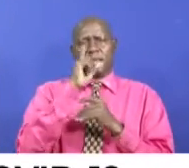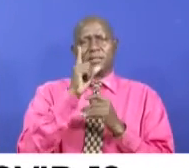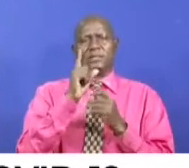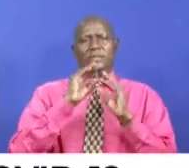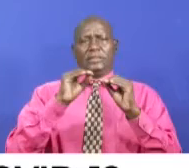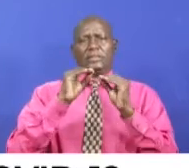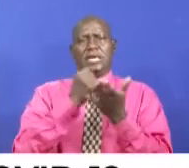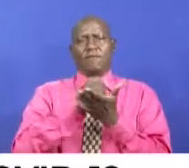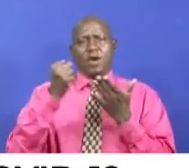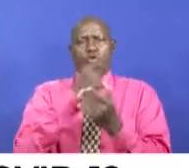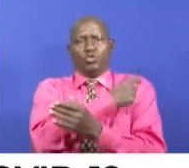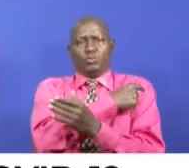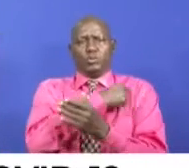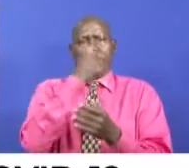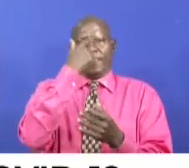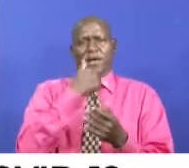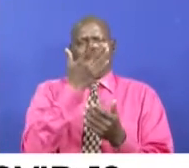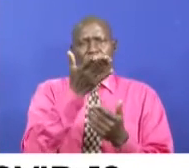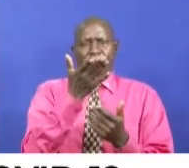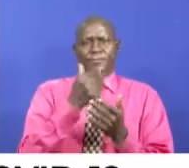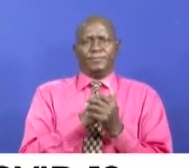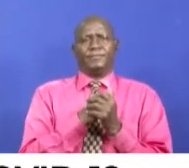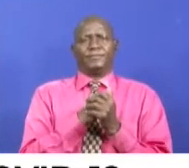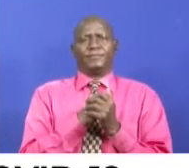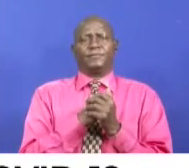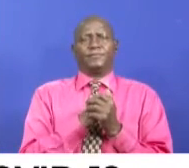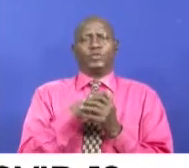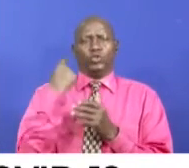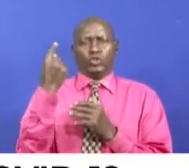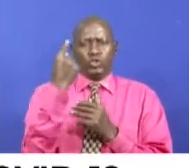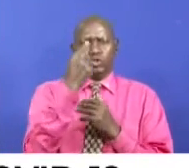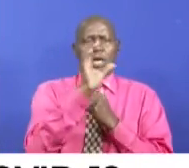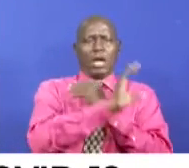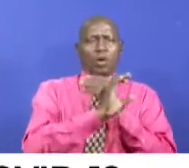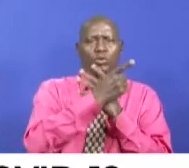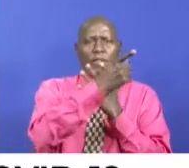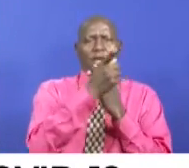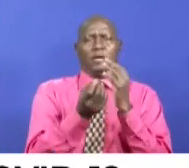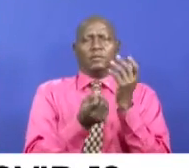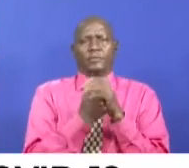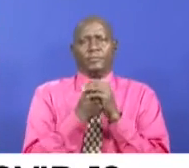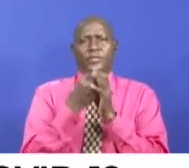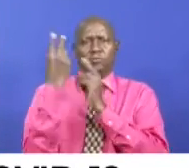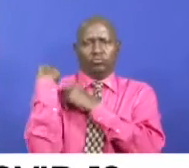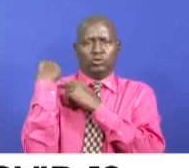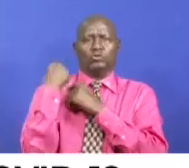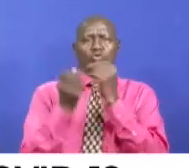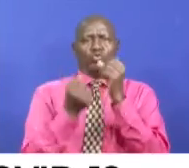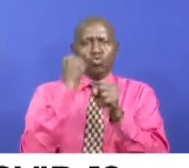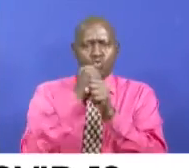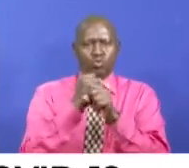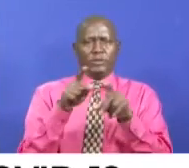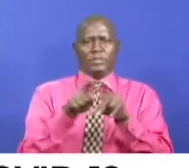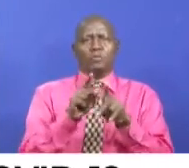Hospital in Thika, while every county has been tasked to do the same with